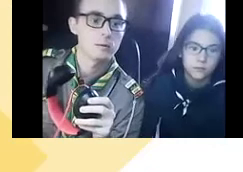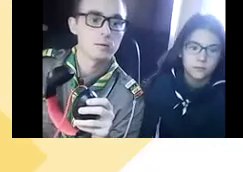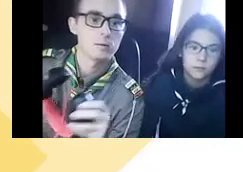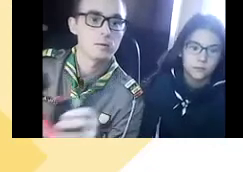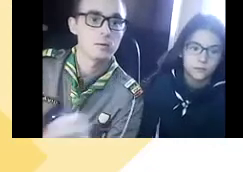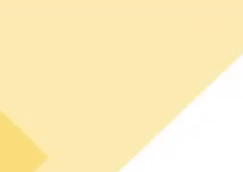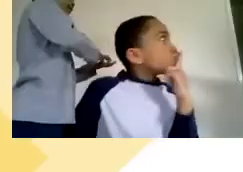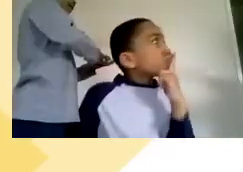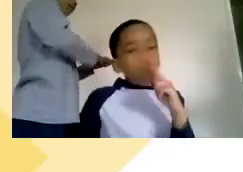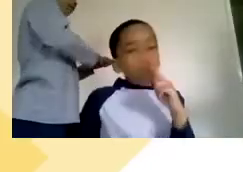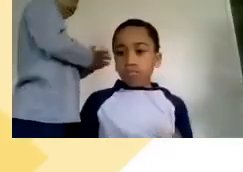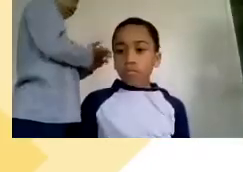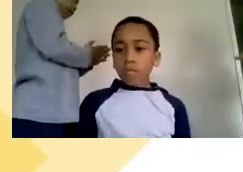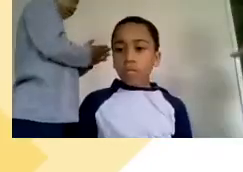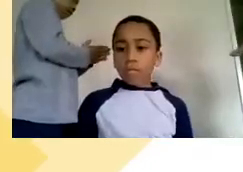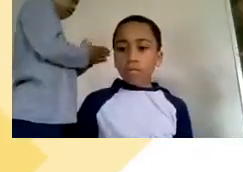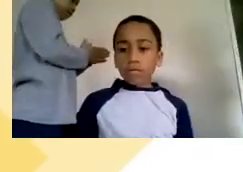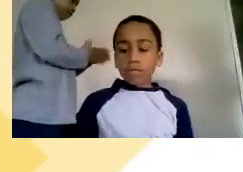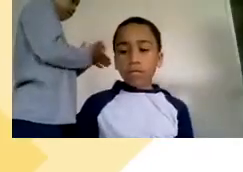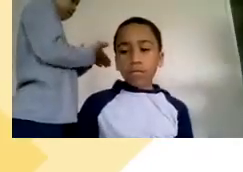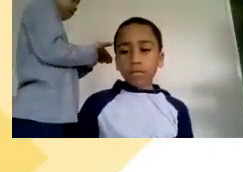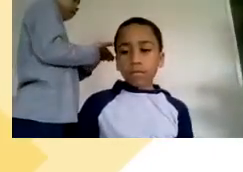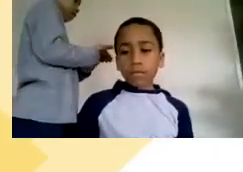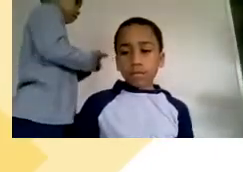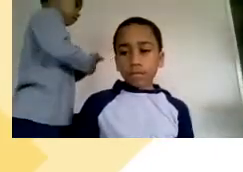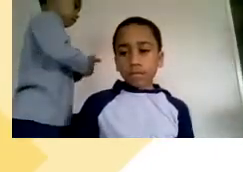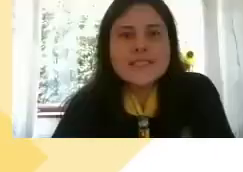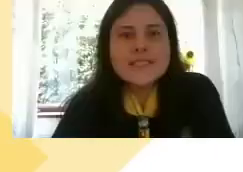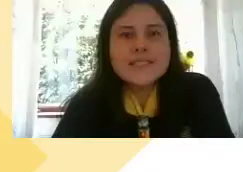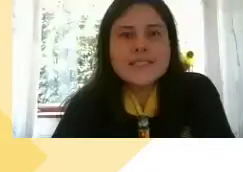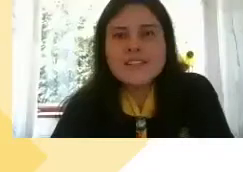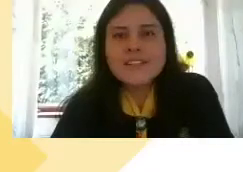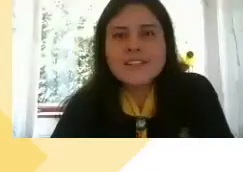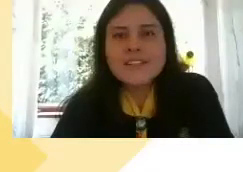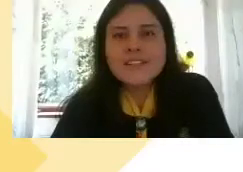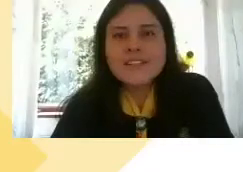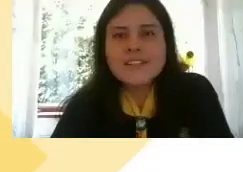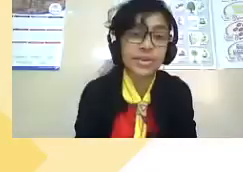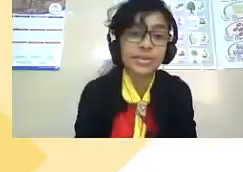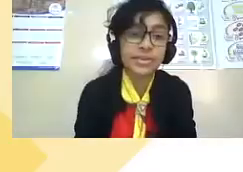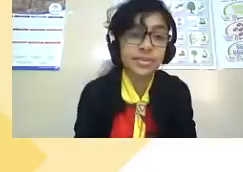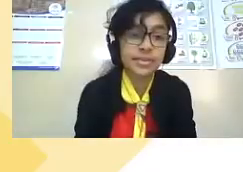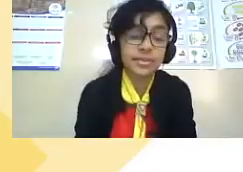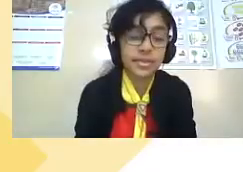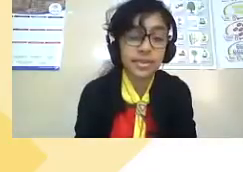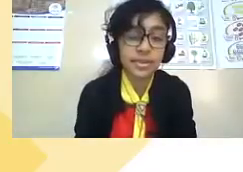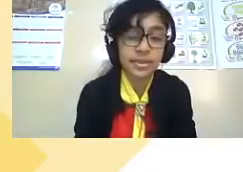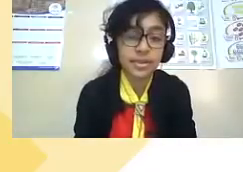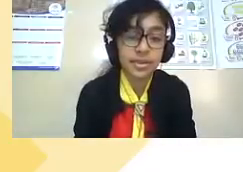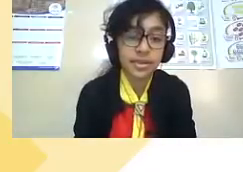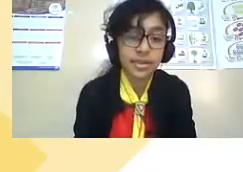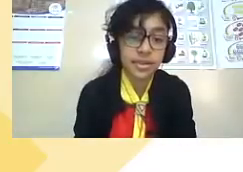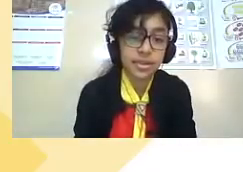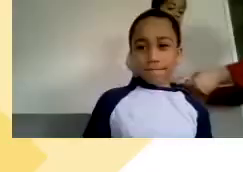Second row. And O on Z, the L, G. O on the seventh row. Diagonally.